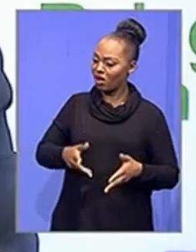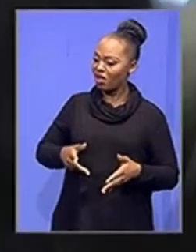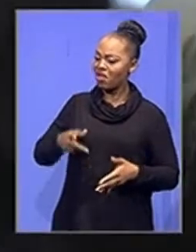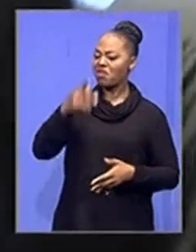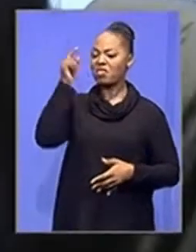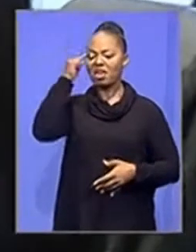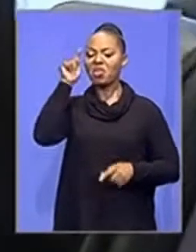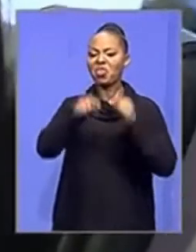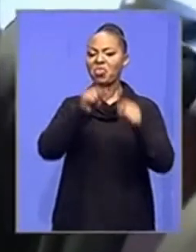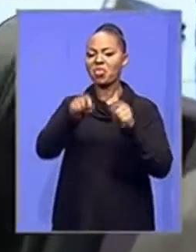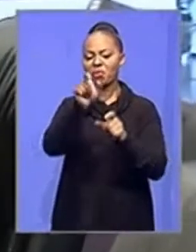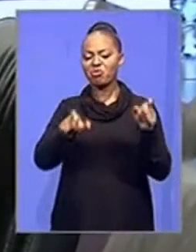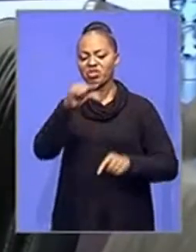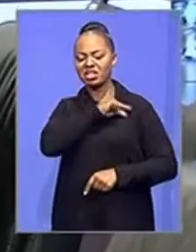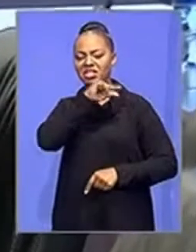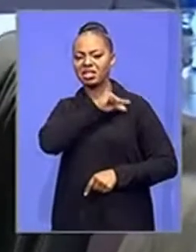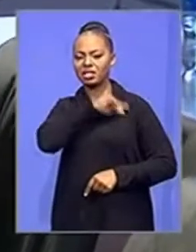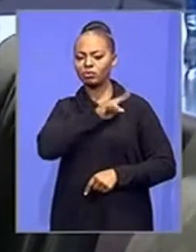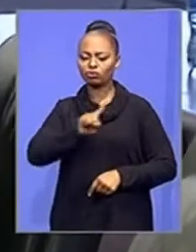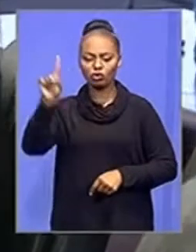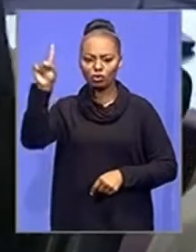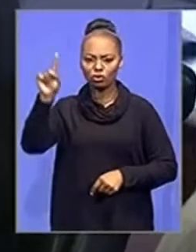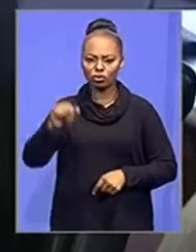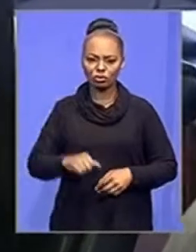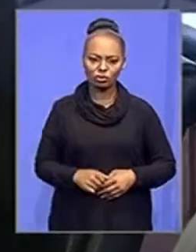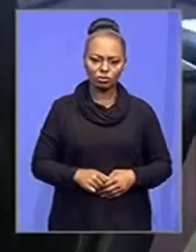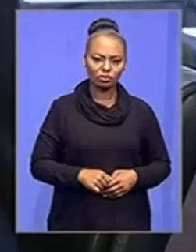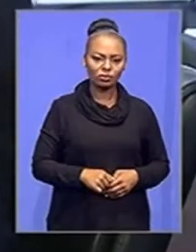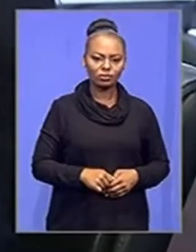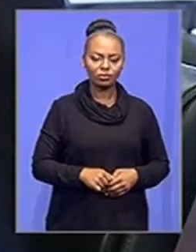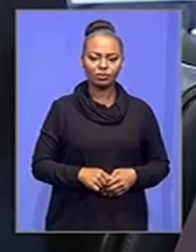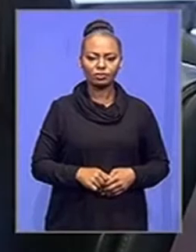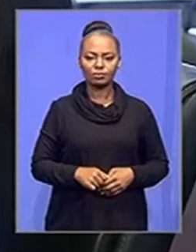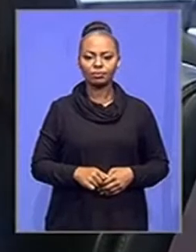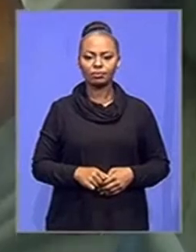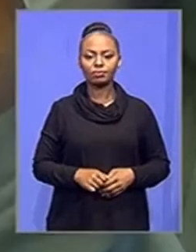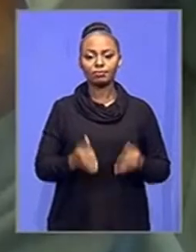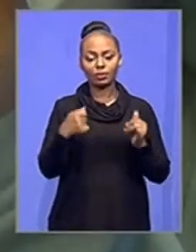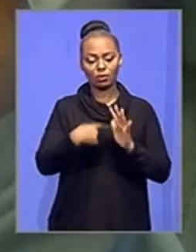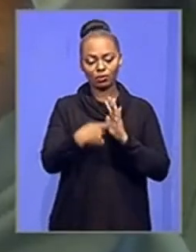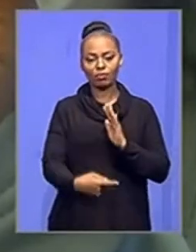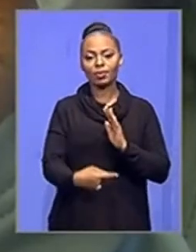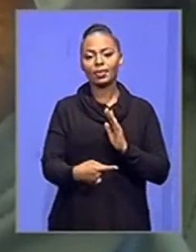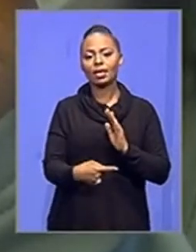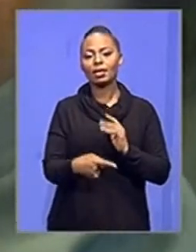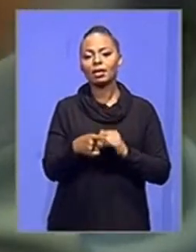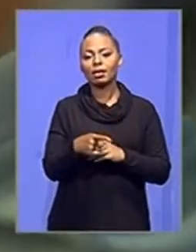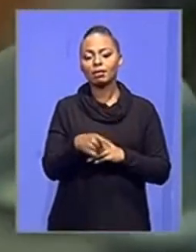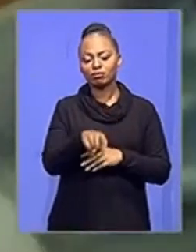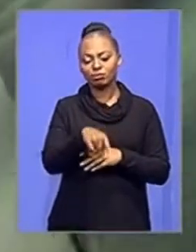He said, he said uh